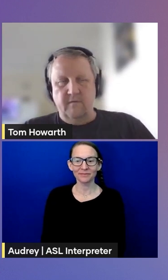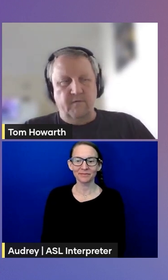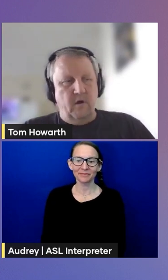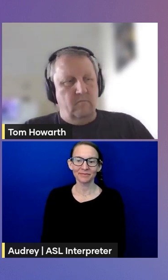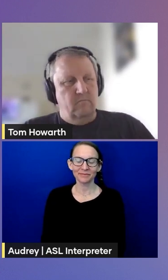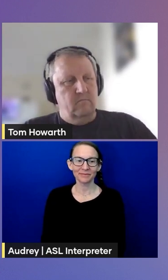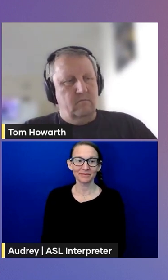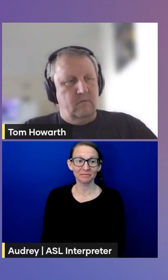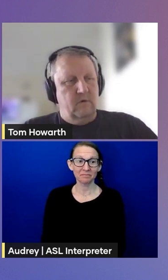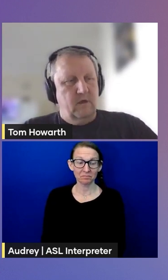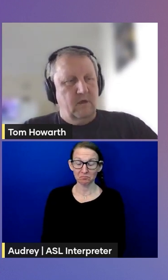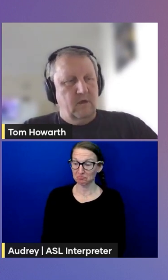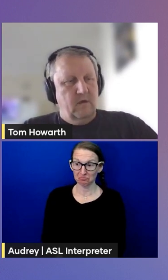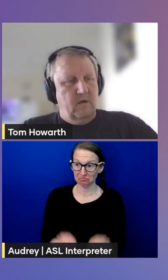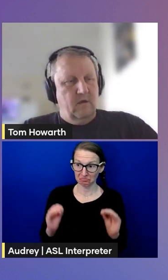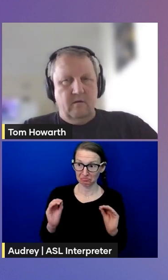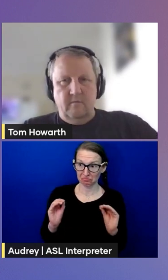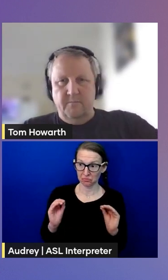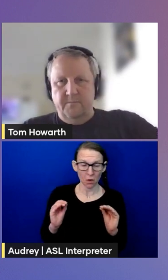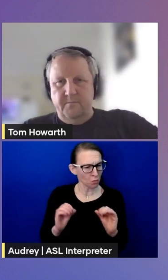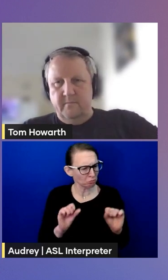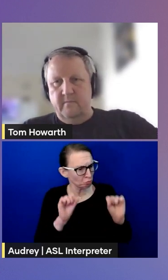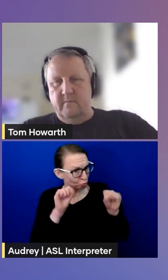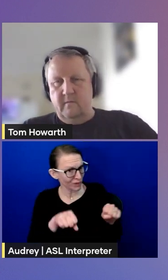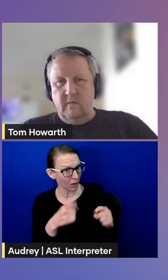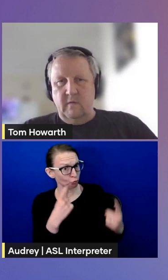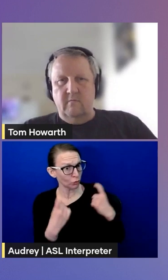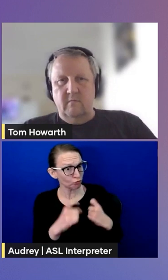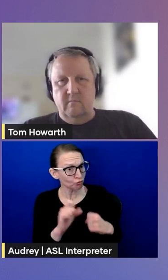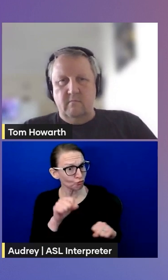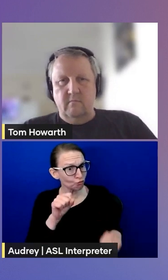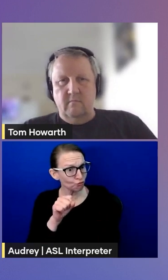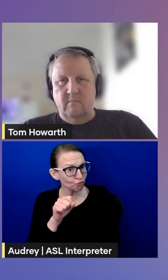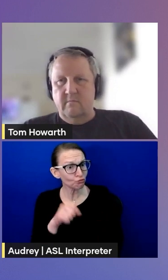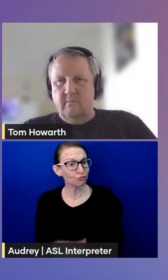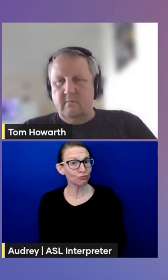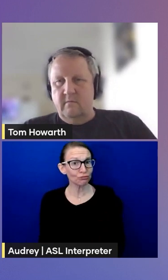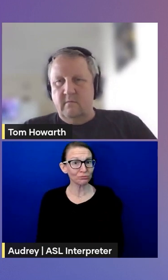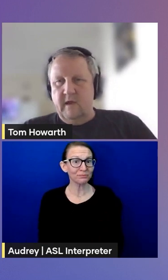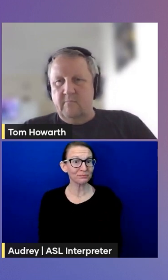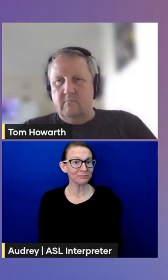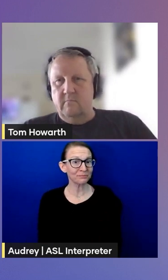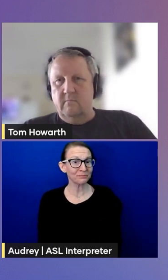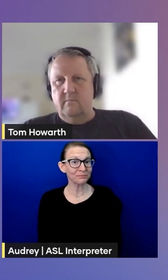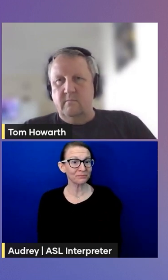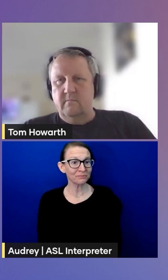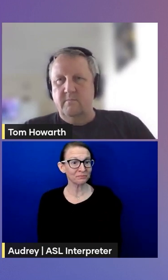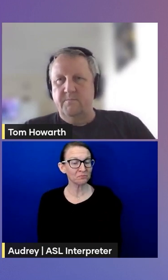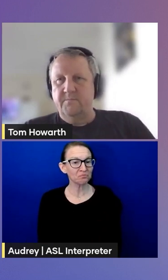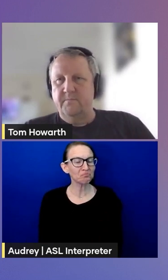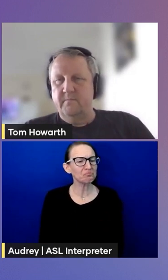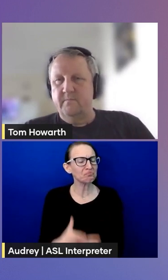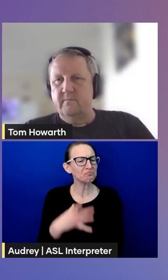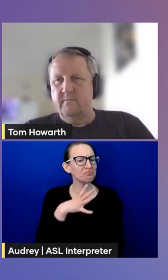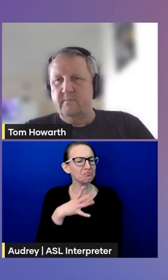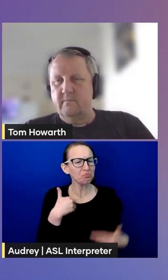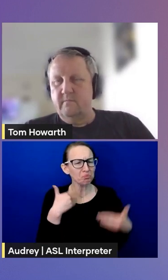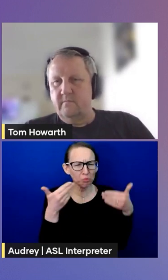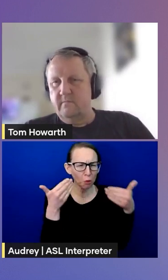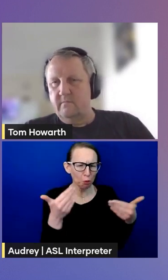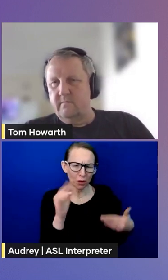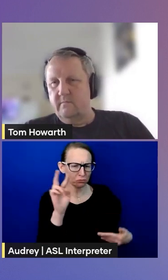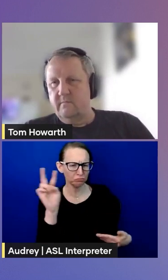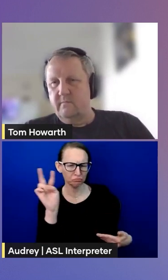If not. Yeah, we can do questions. So yep. Let's see. Let me just go